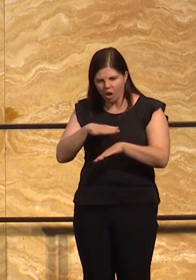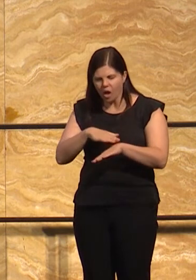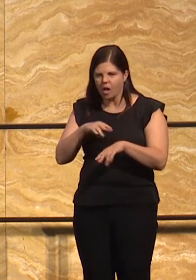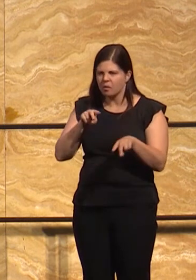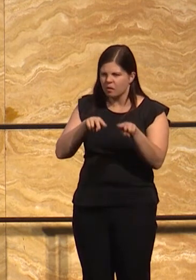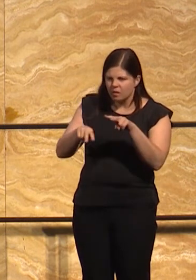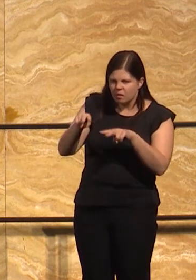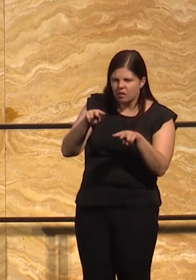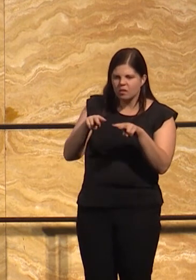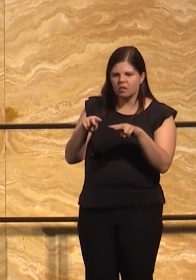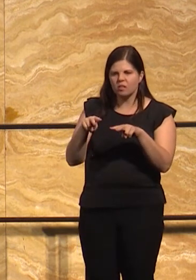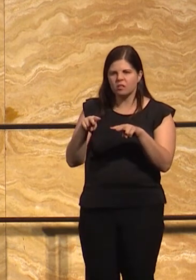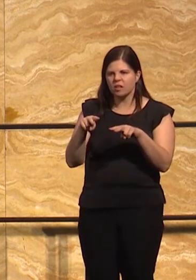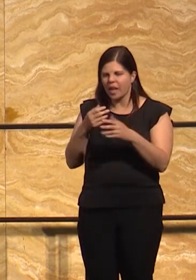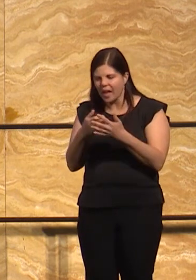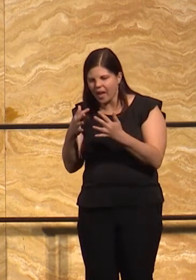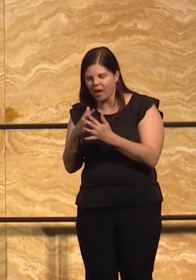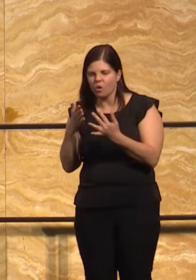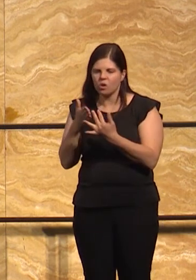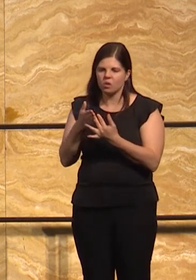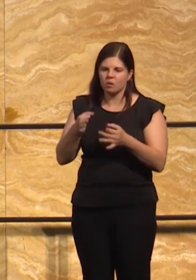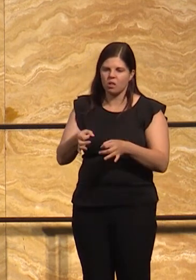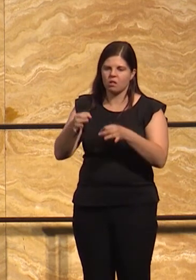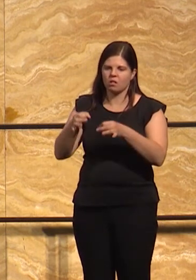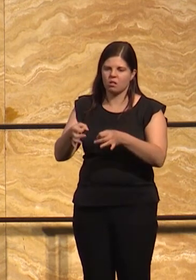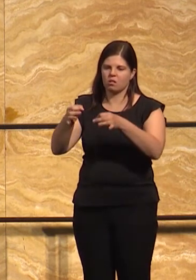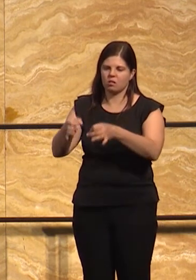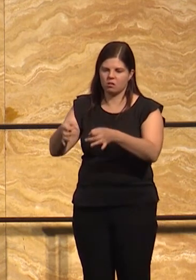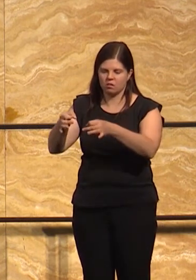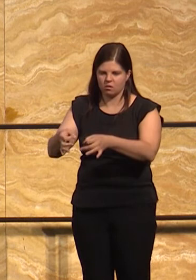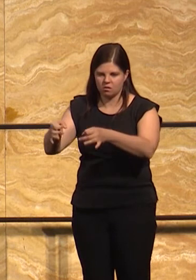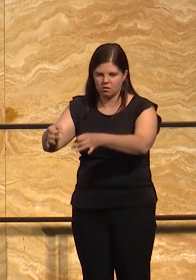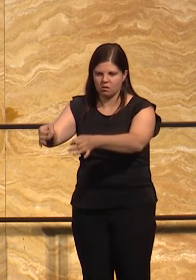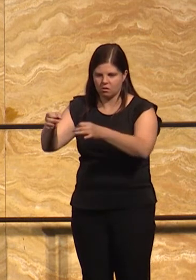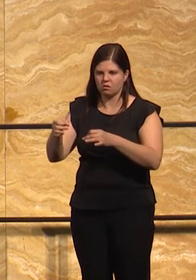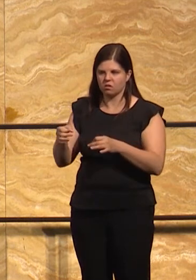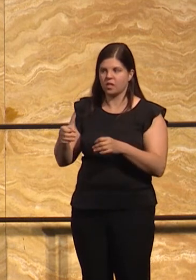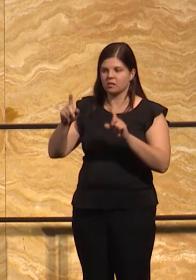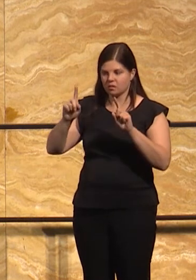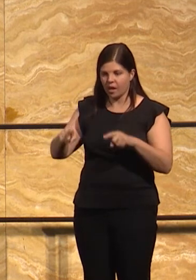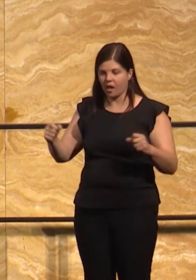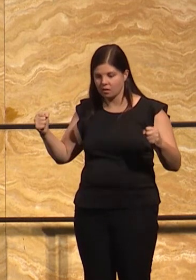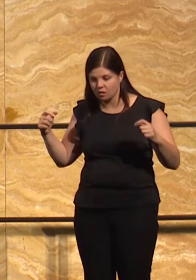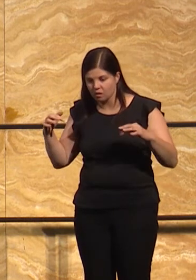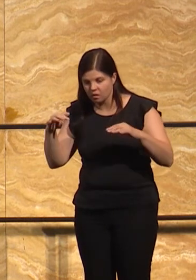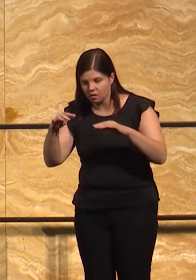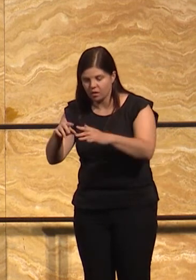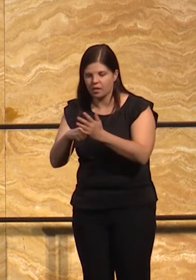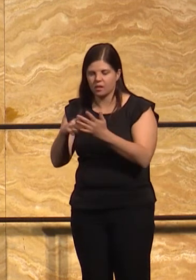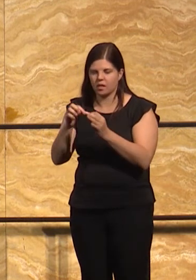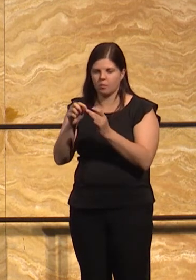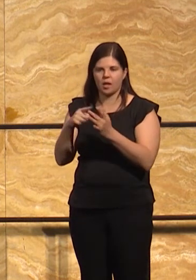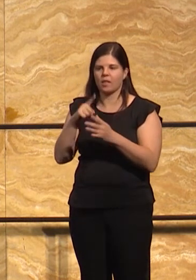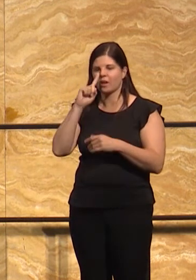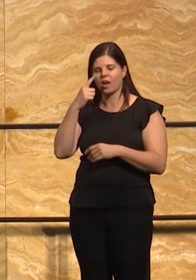how to intervene. Of course, by the time the African Union started making its way to Libya, they couldn't go there because the